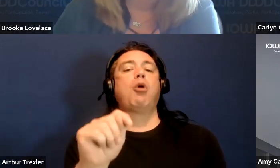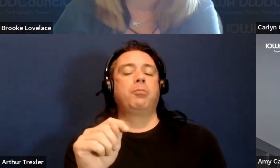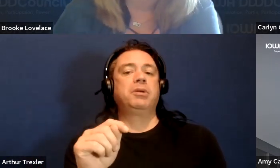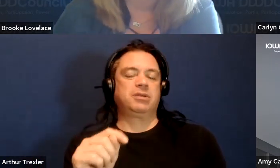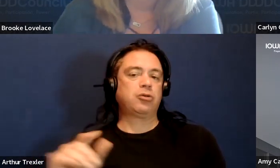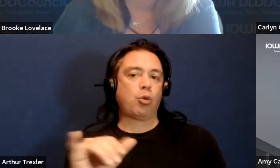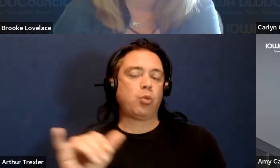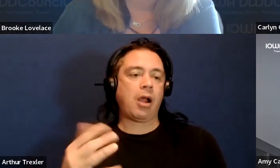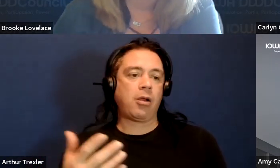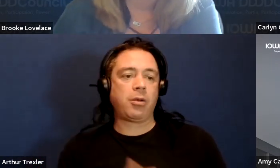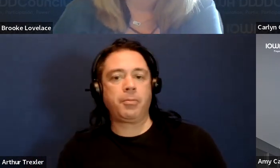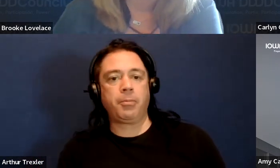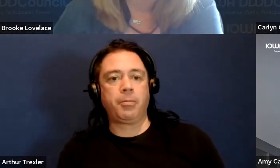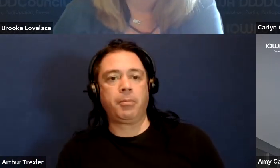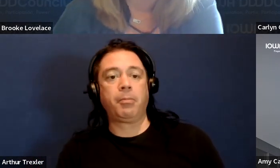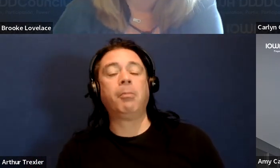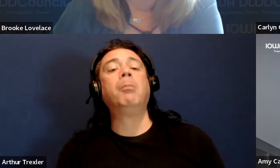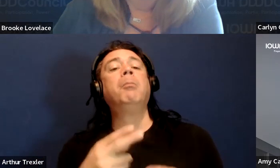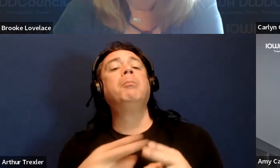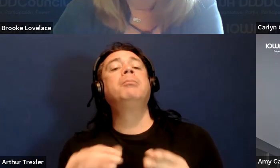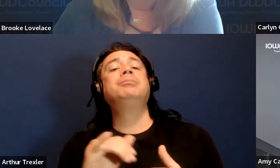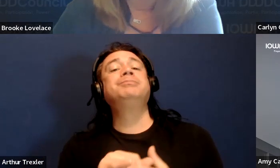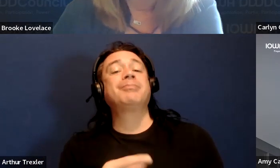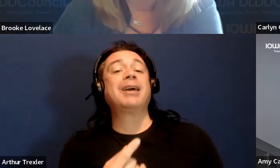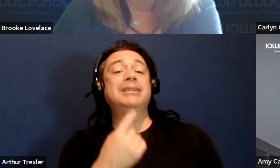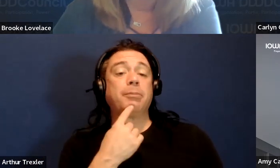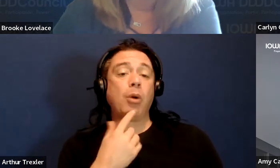as well. Really quickly, the disappointing.